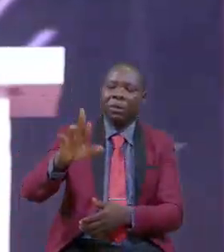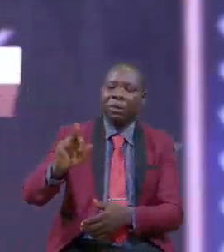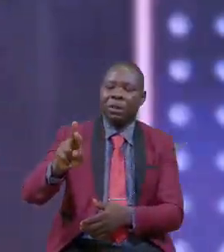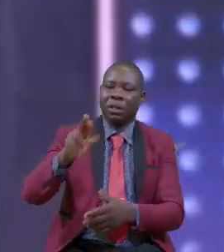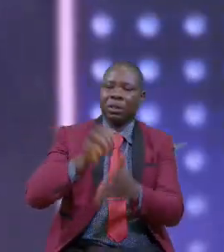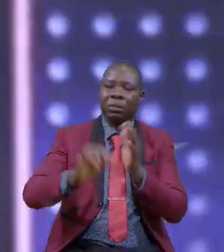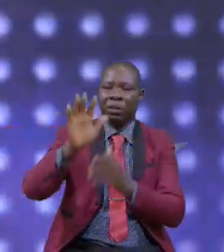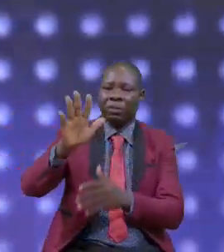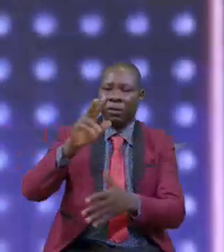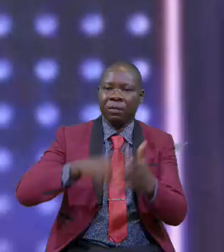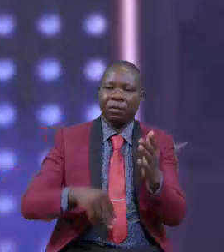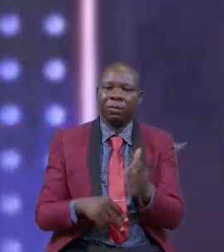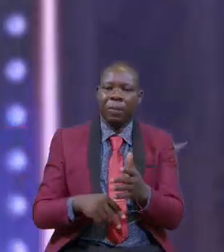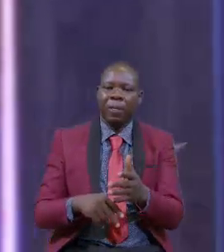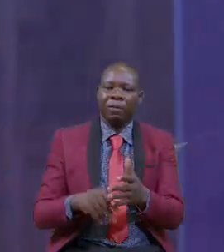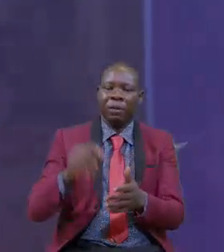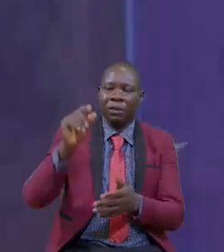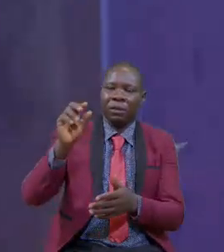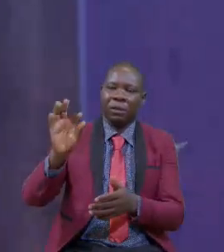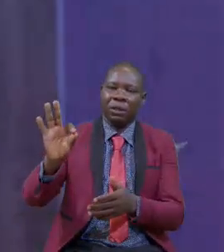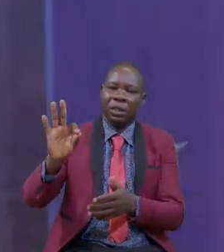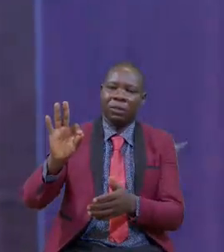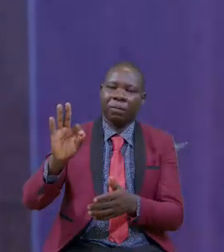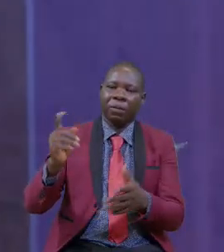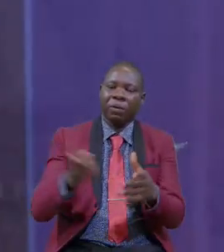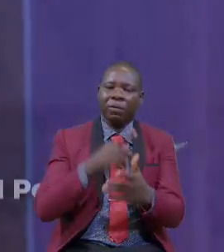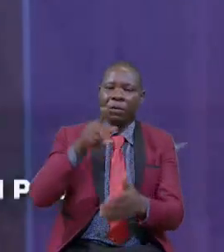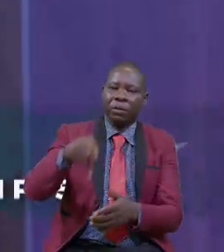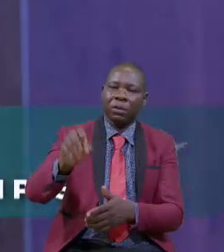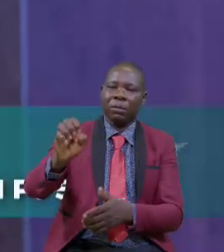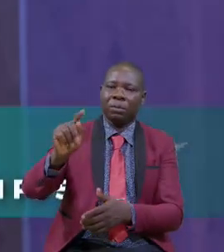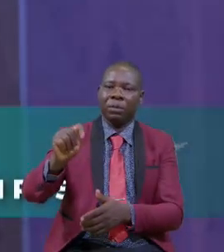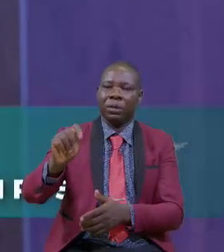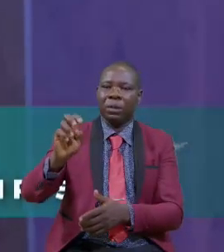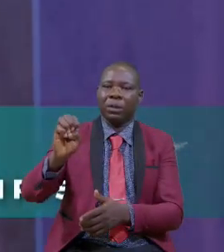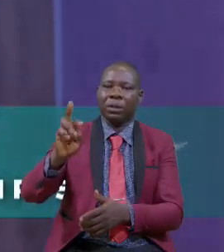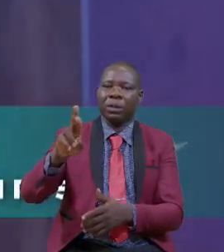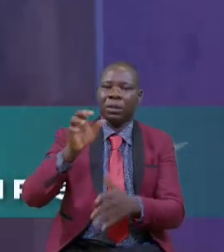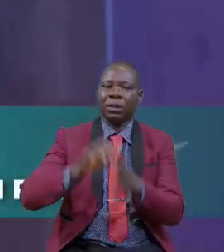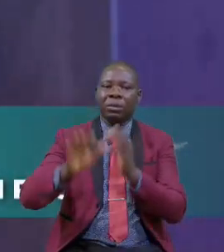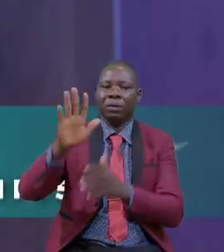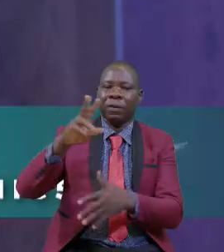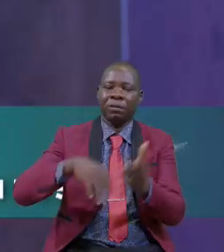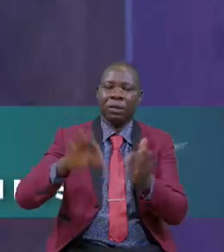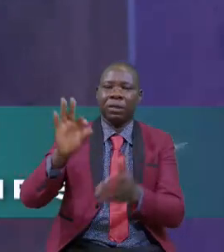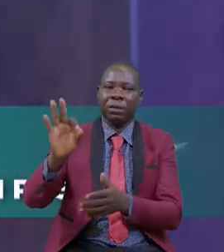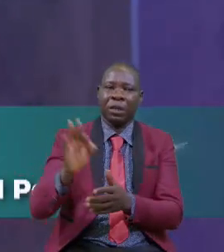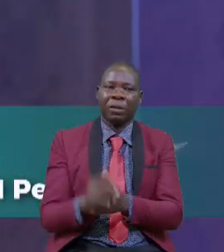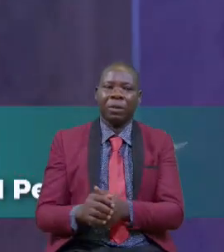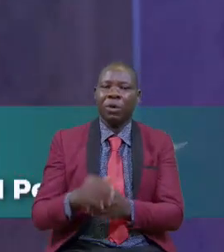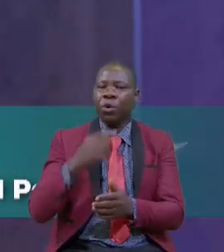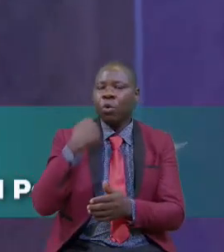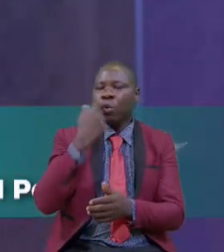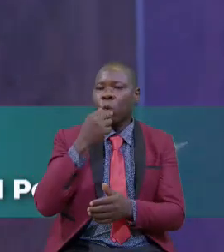from verse 9. 1 Peter chapter 5. We're reading from verse 9. Whom